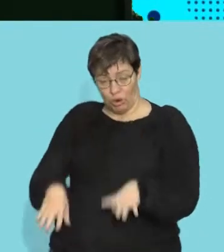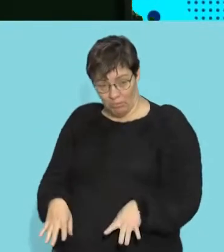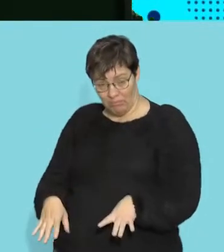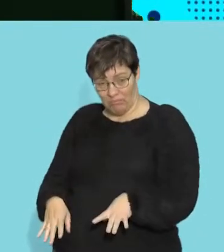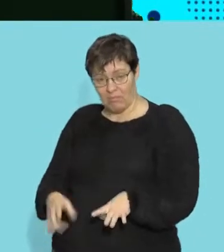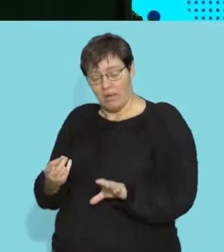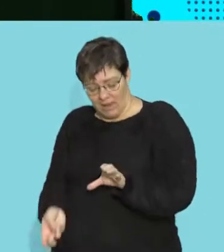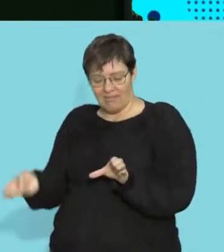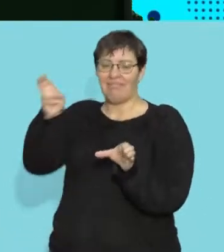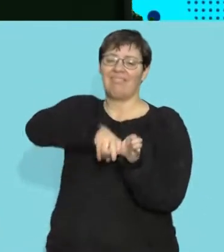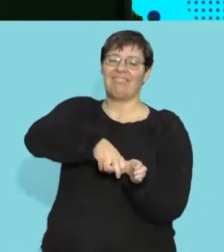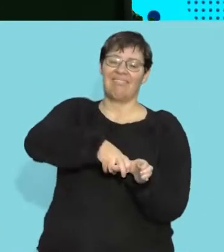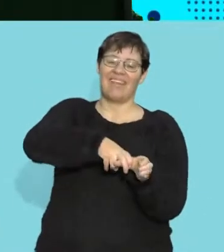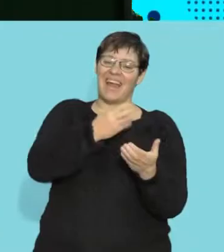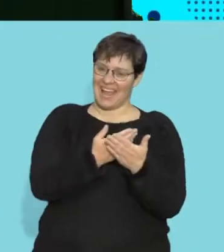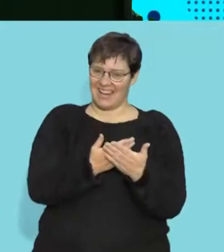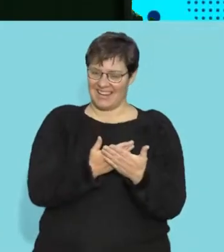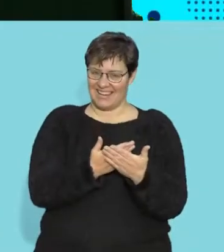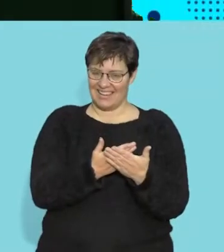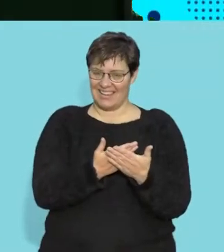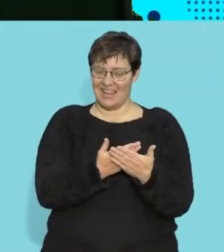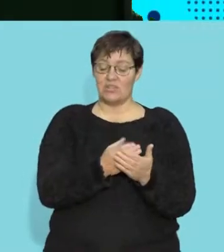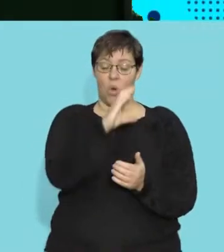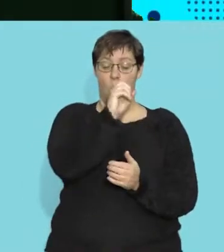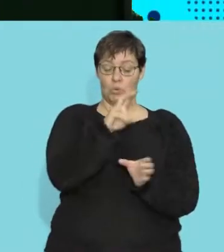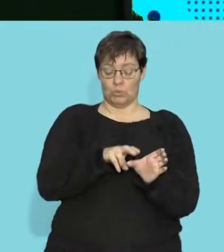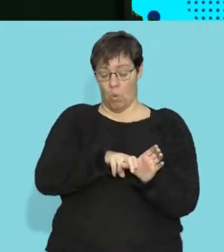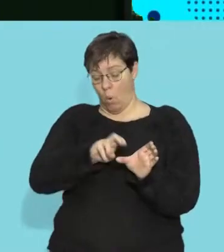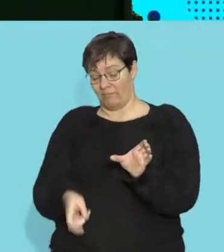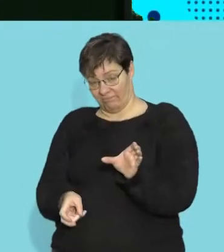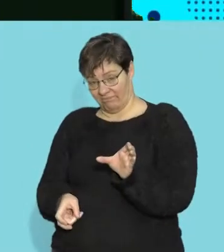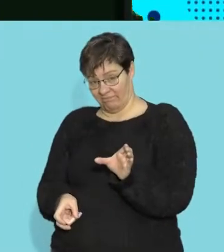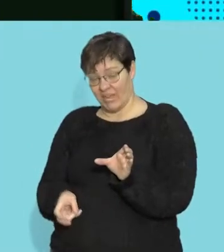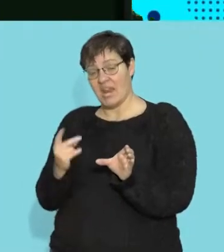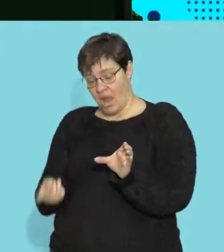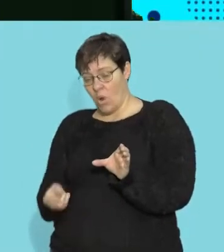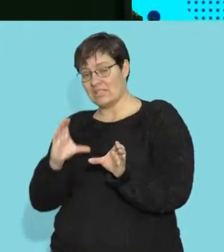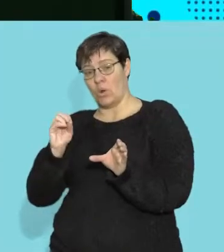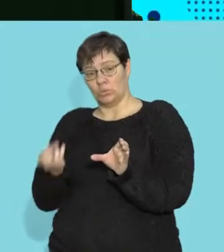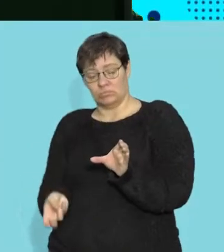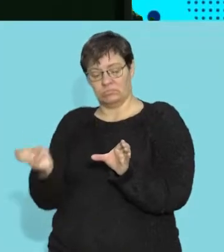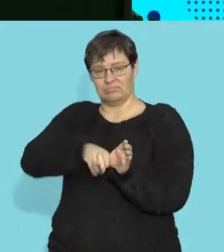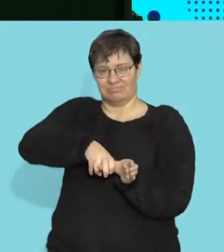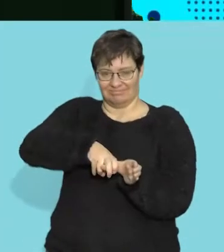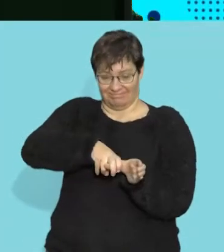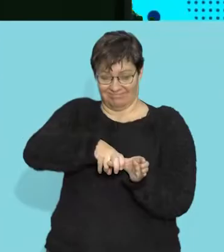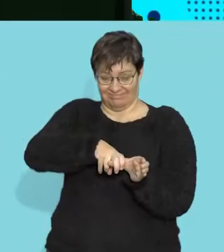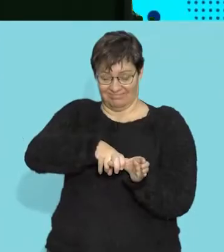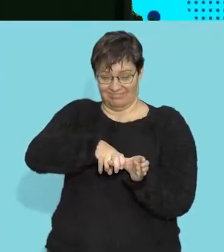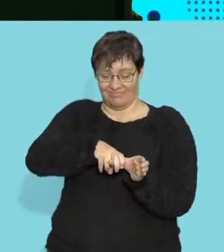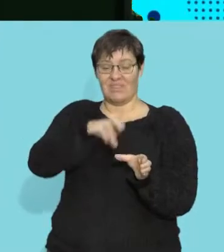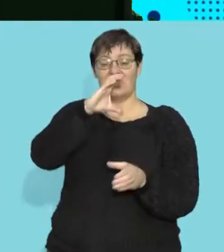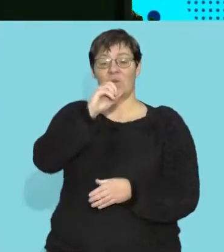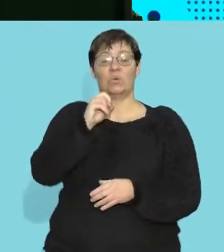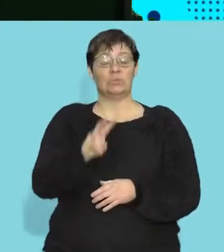drop someone off, I can pick somebody else up. So I've dropped off oxygen. Now I pick up carbon dioxide.